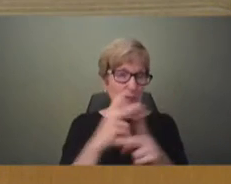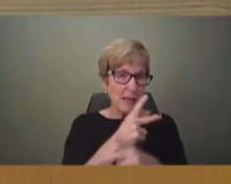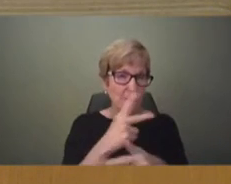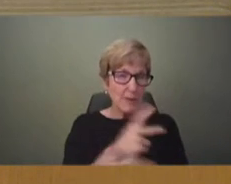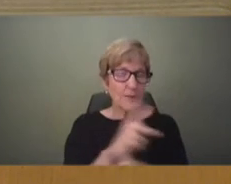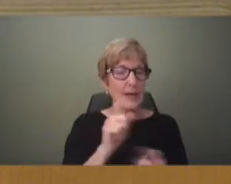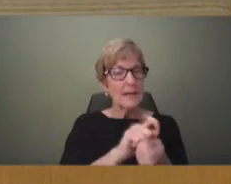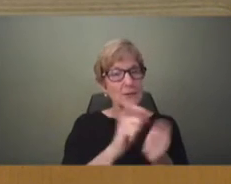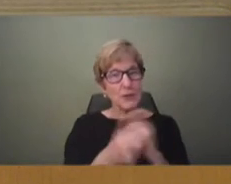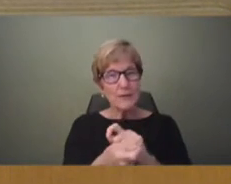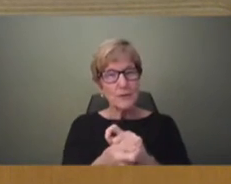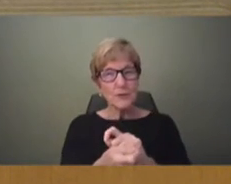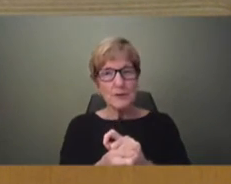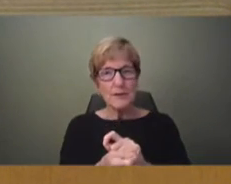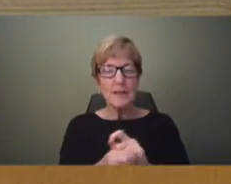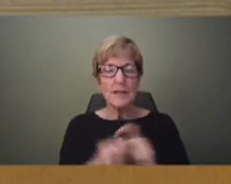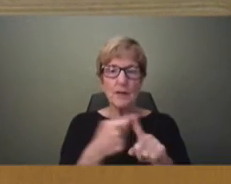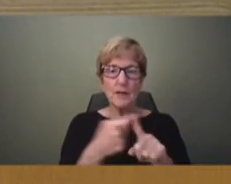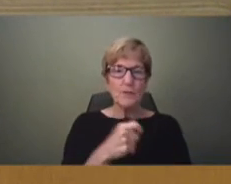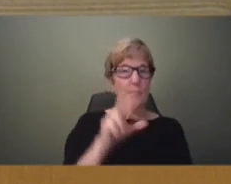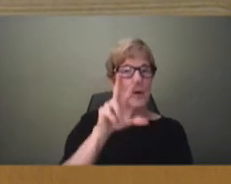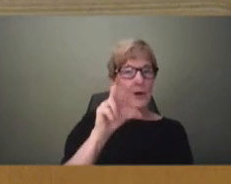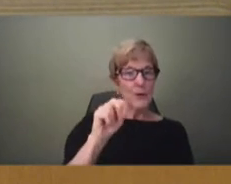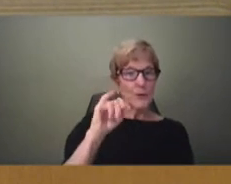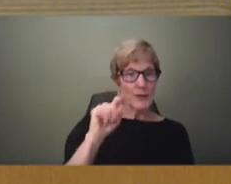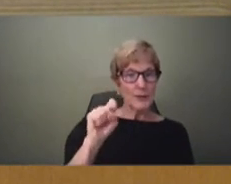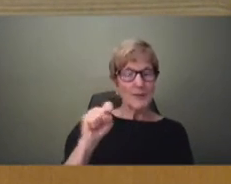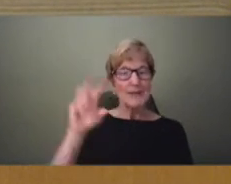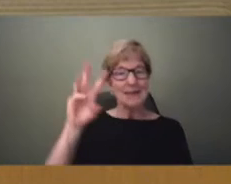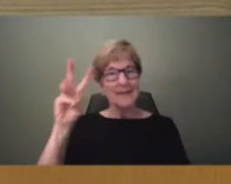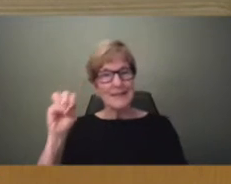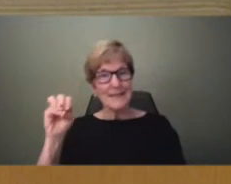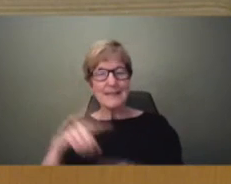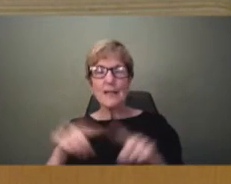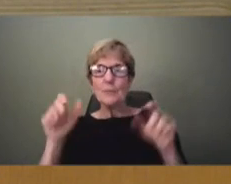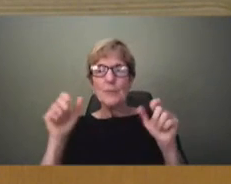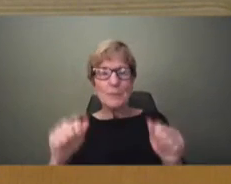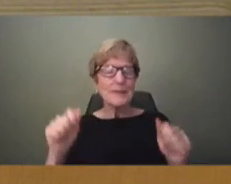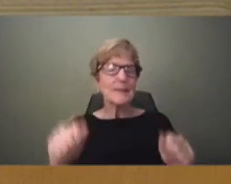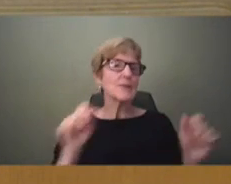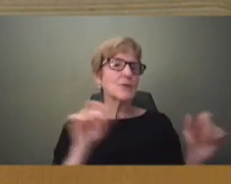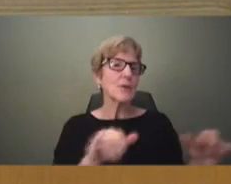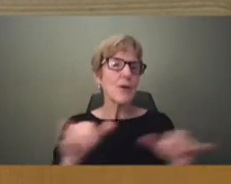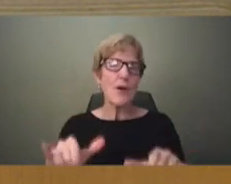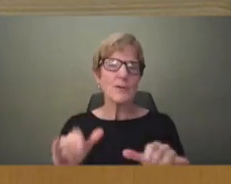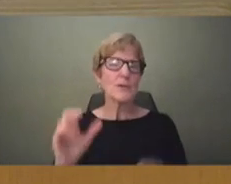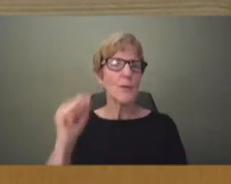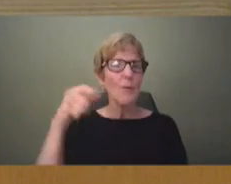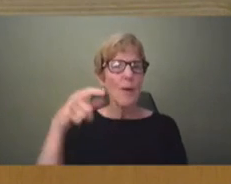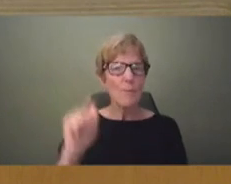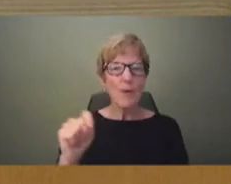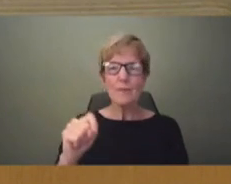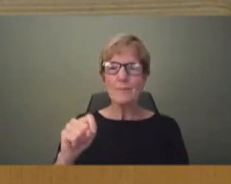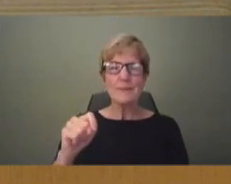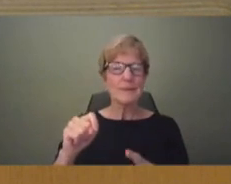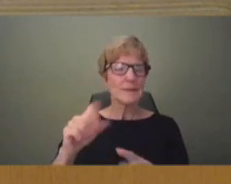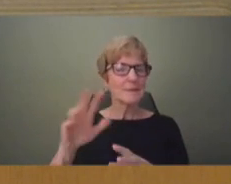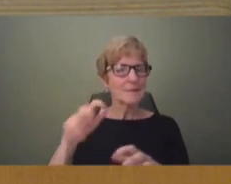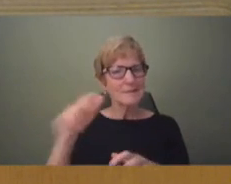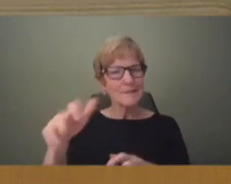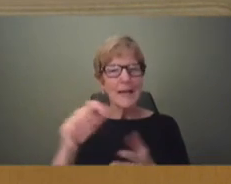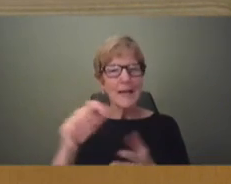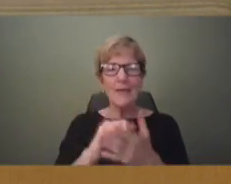changing from 30 units to 60 units but potentially also uh apartment complexes which would even